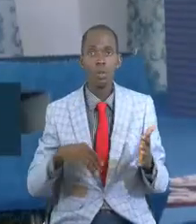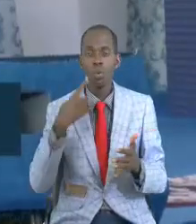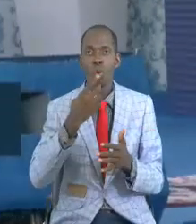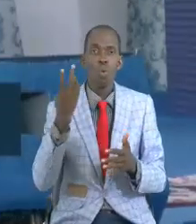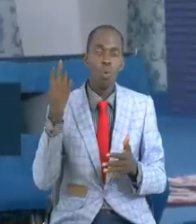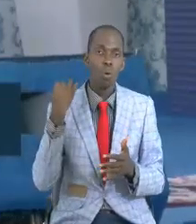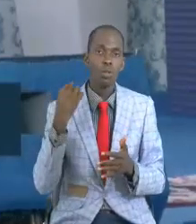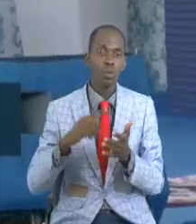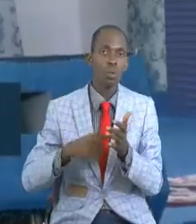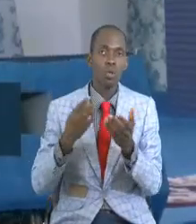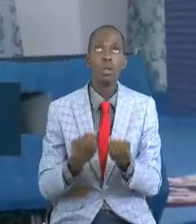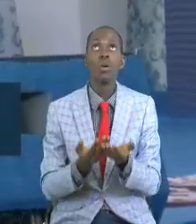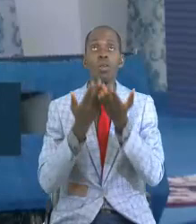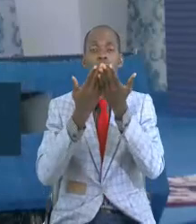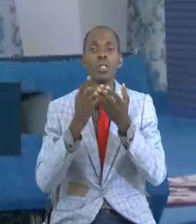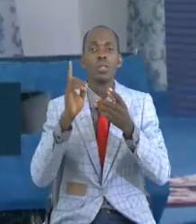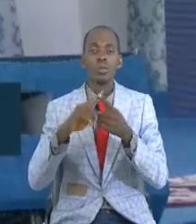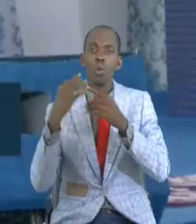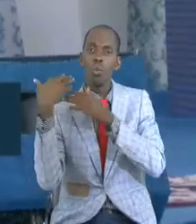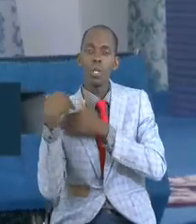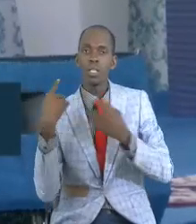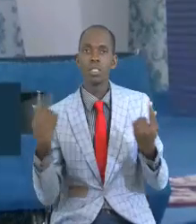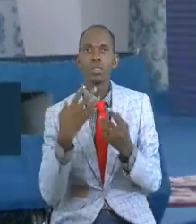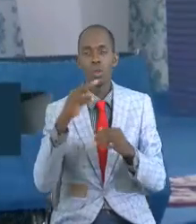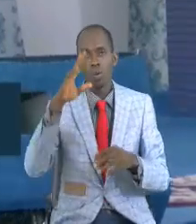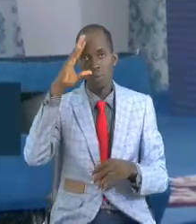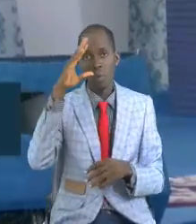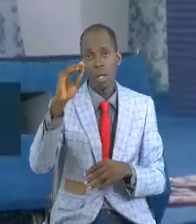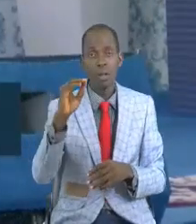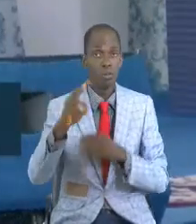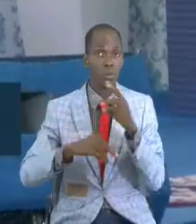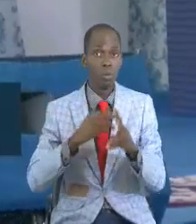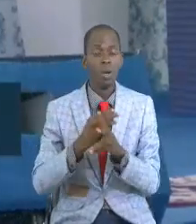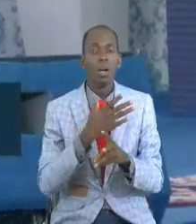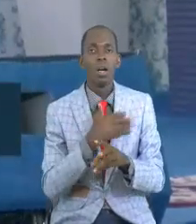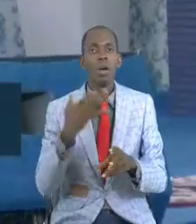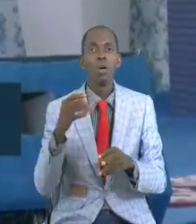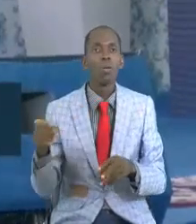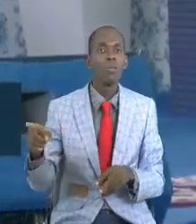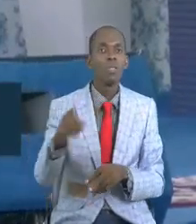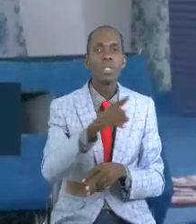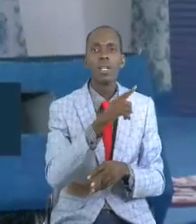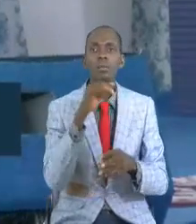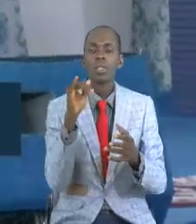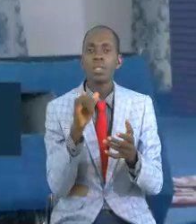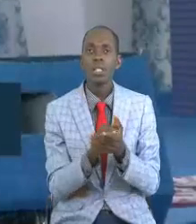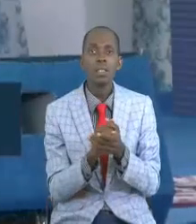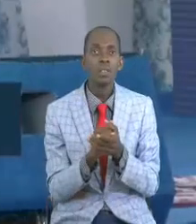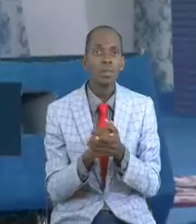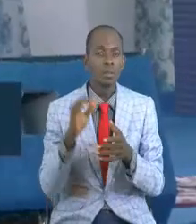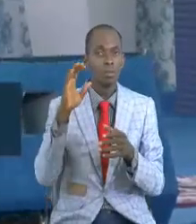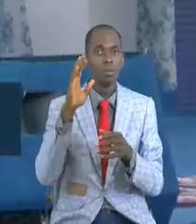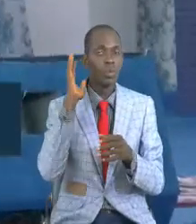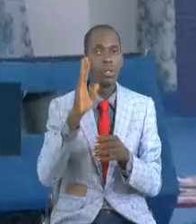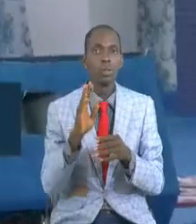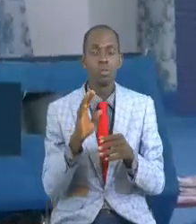bear the sins of many, and unto them that look for him shall he appear